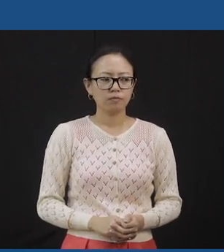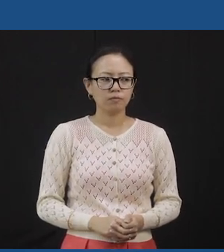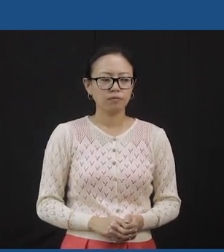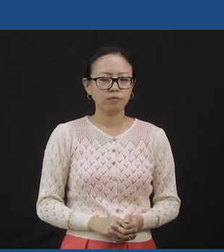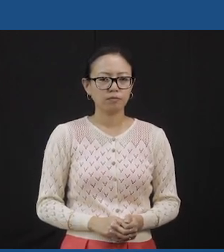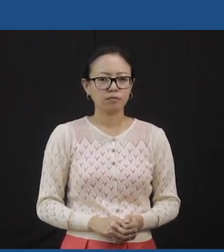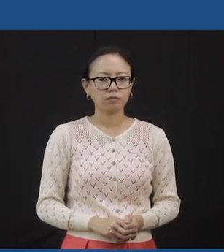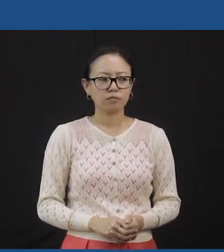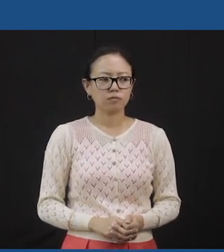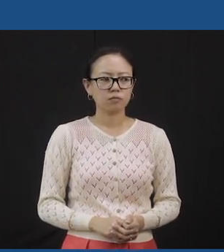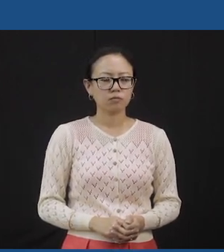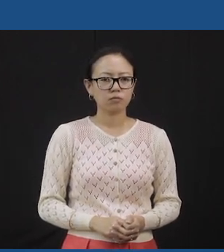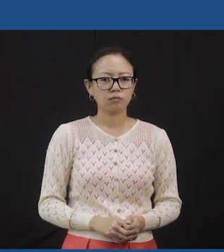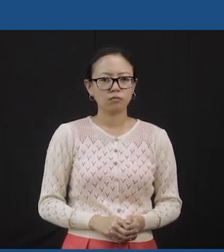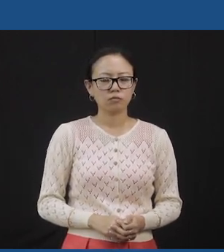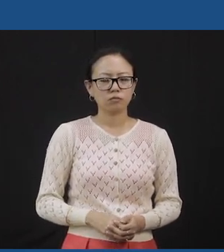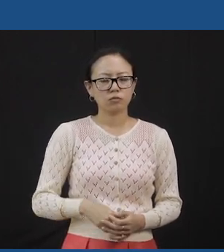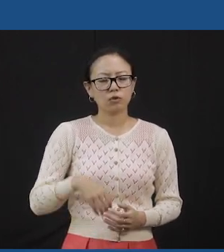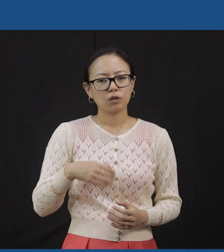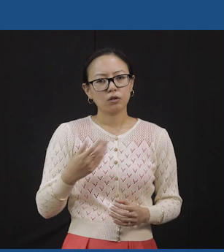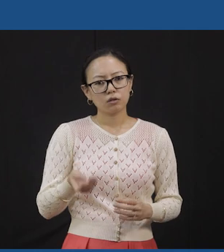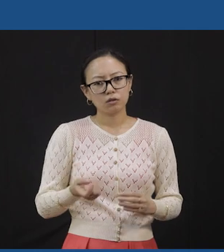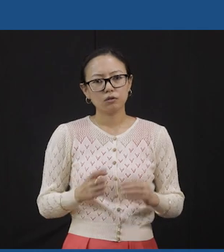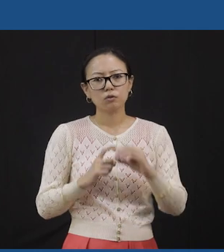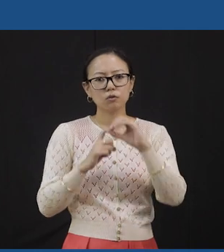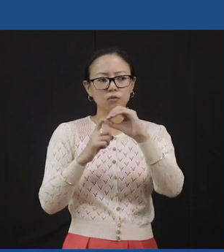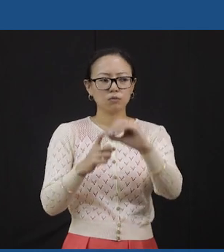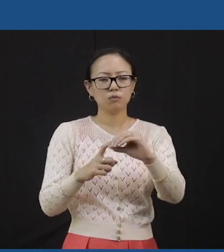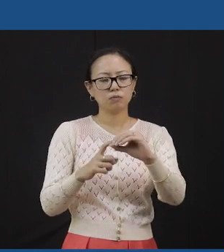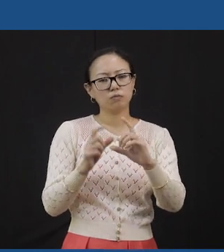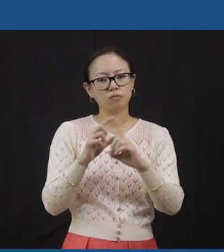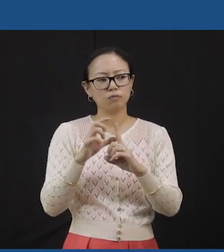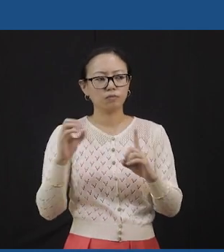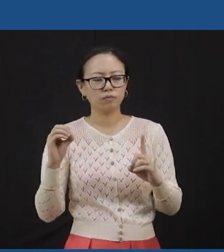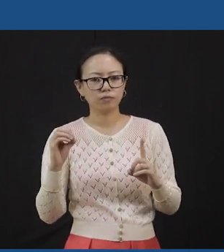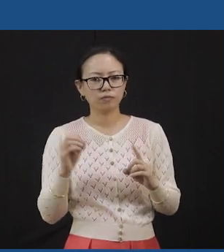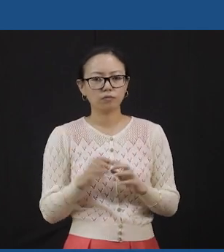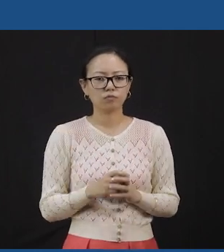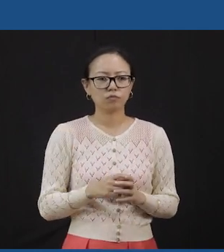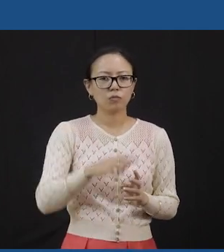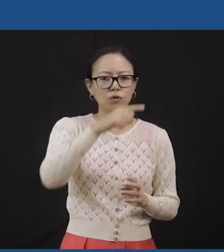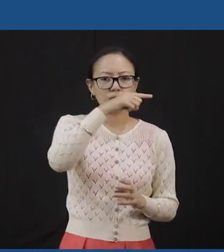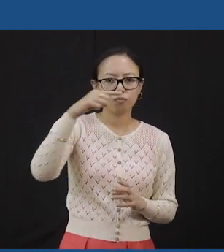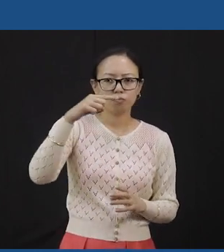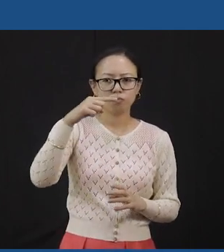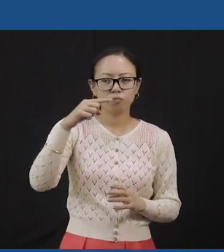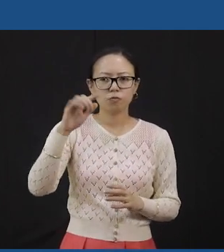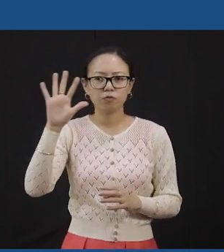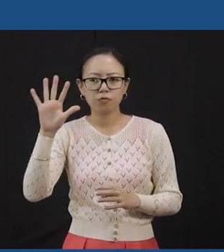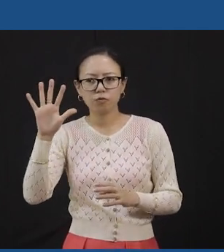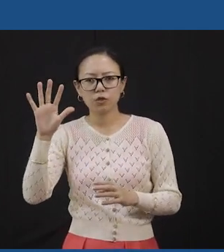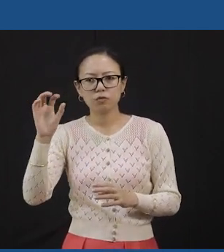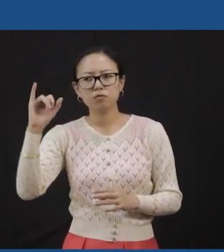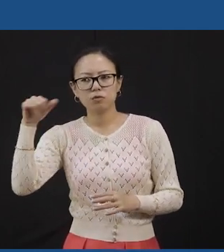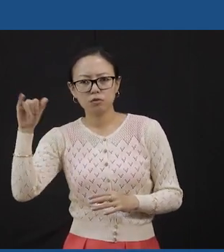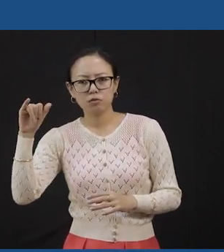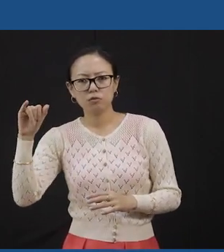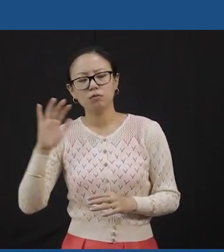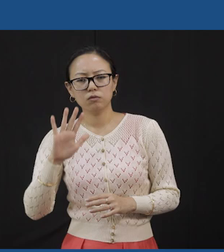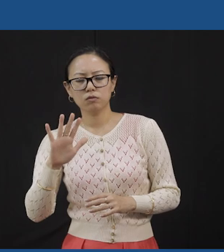Now we will do this, find the missing digits, okay? Find the missing digits. So we will start adding from ones